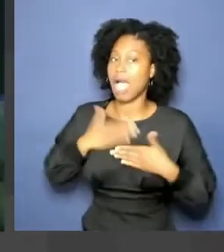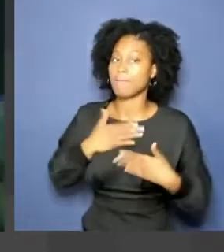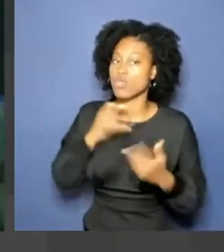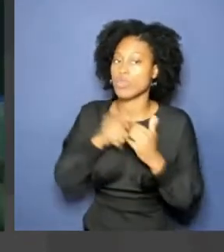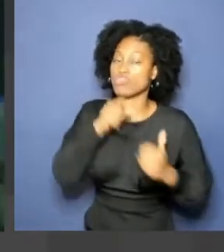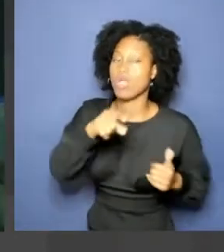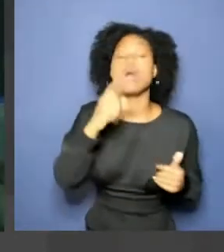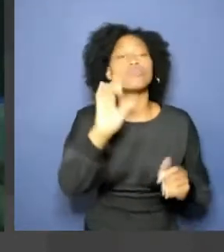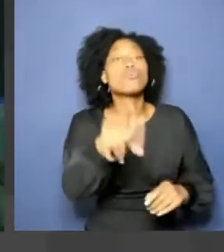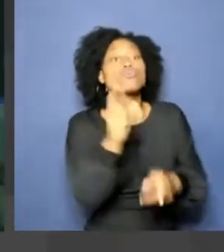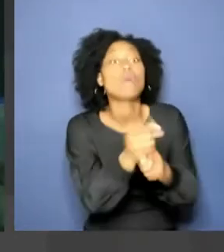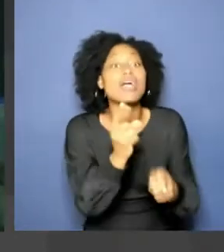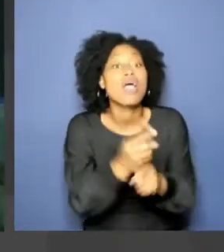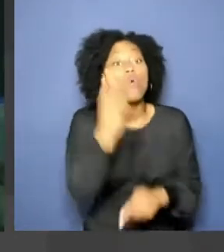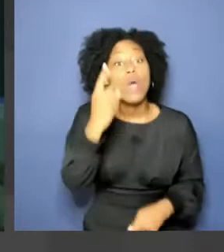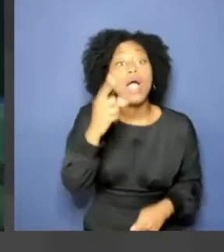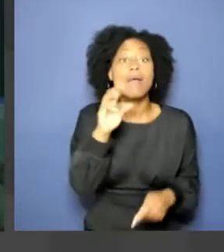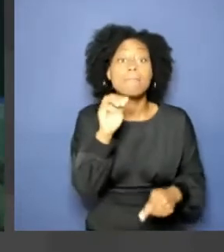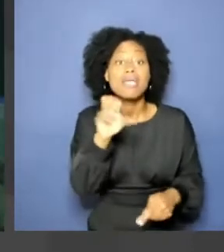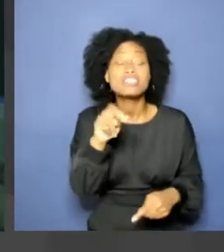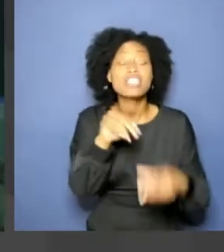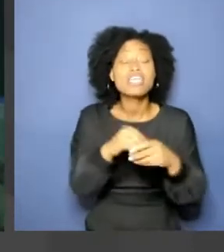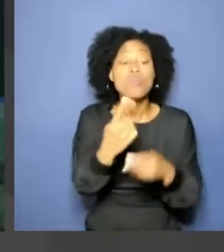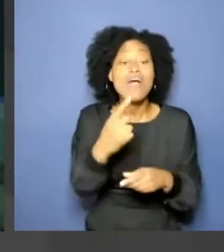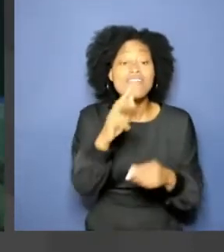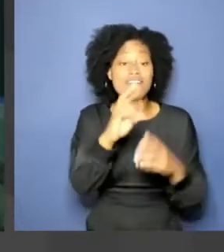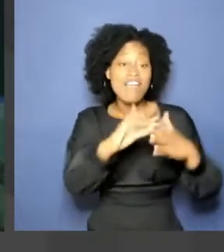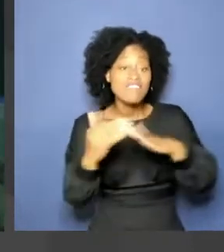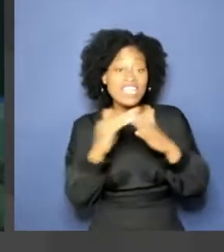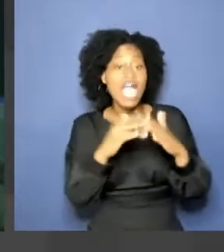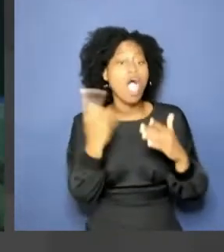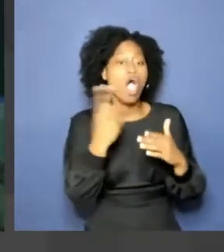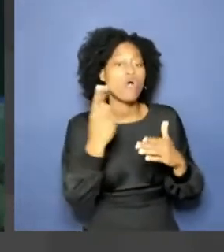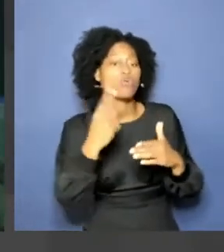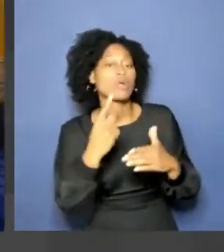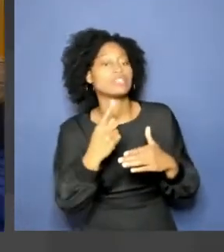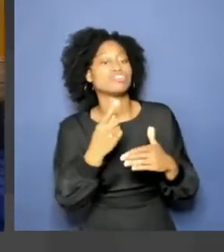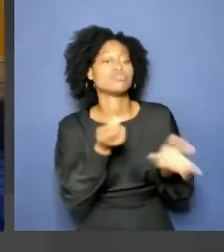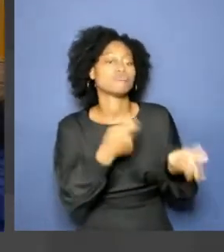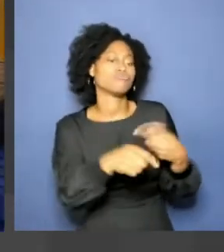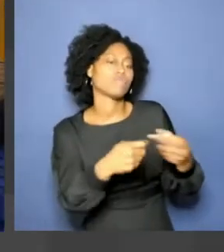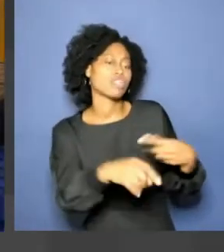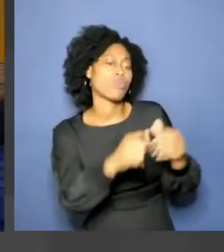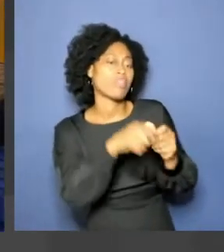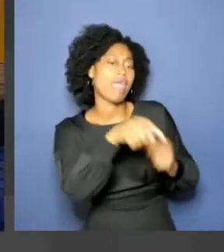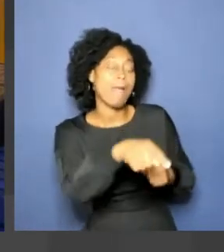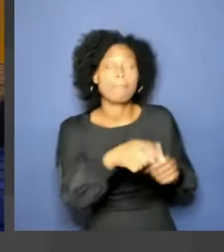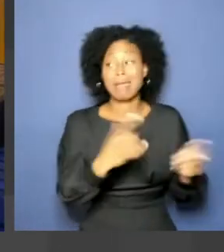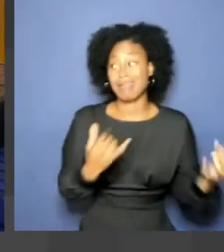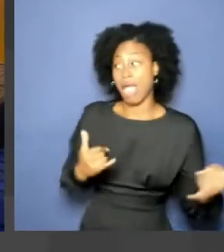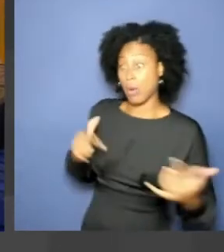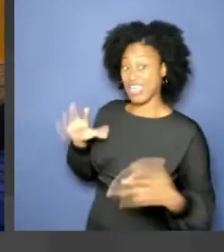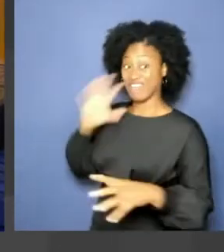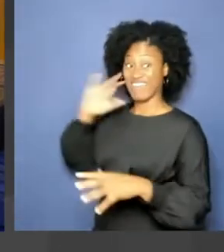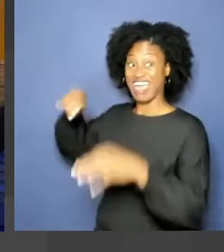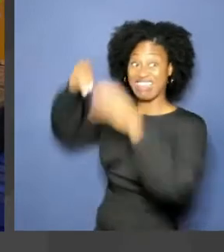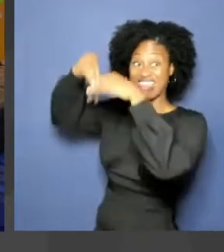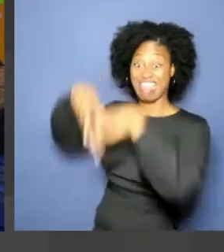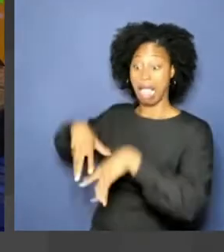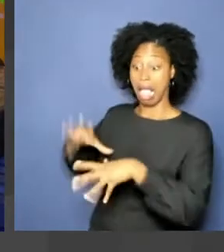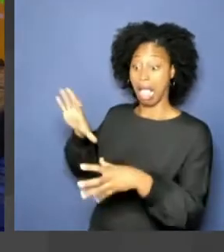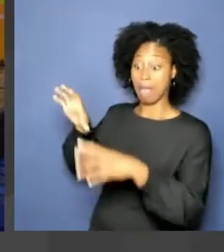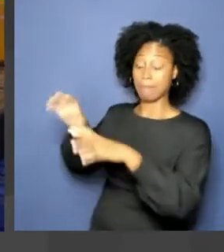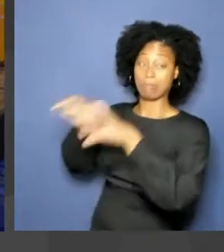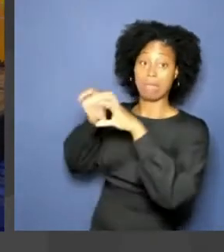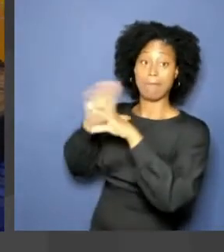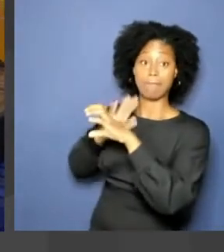it's diamond tier mason in my village, and I always trade with them. You're taking a villager's job. They might be a bit upset now, but still renewable